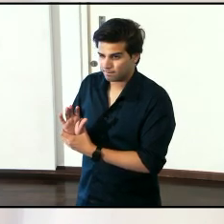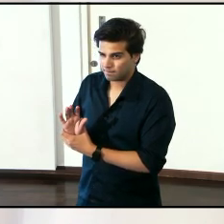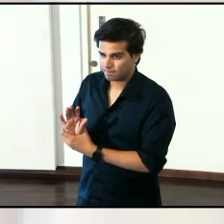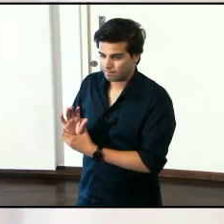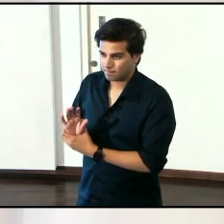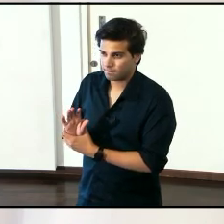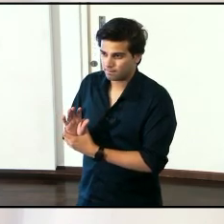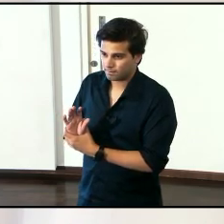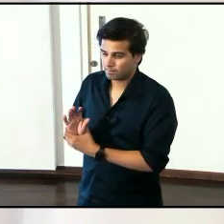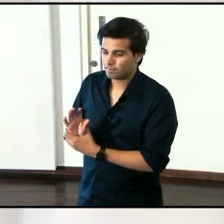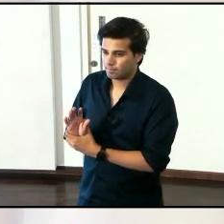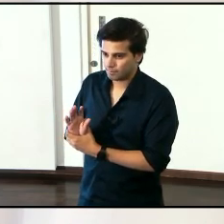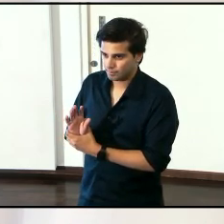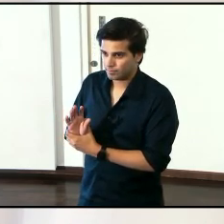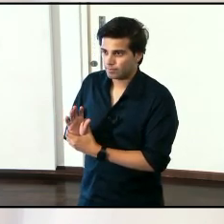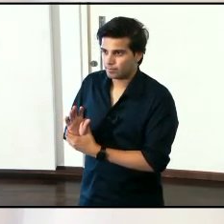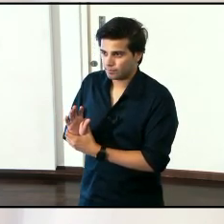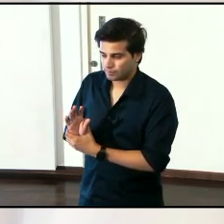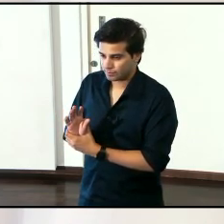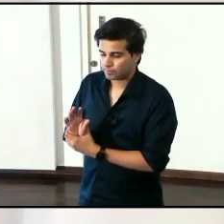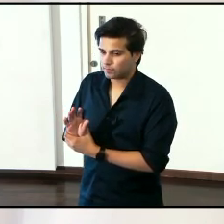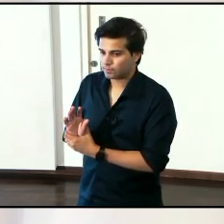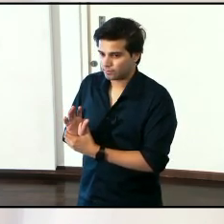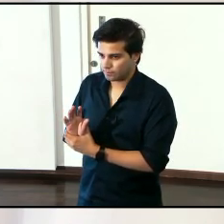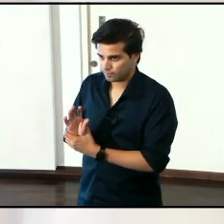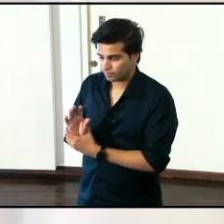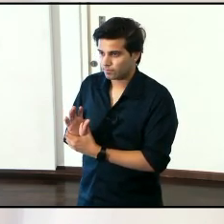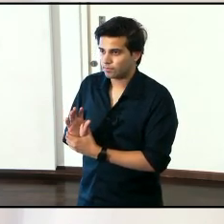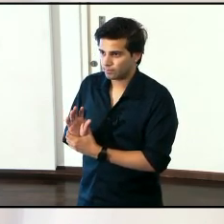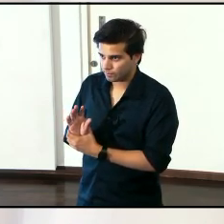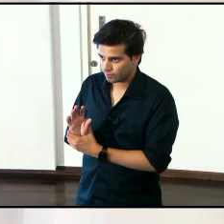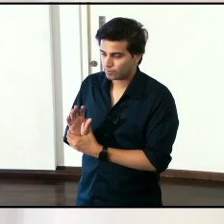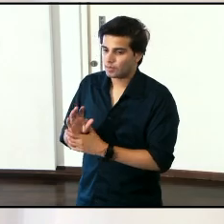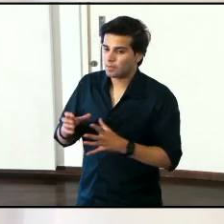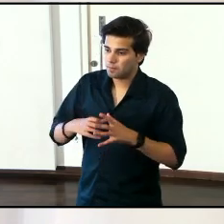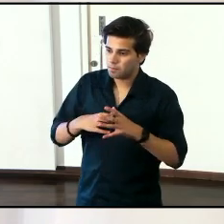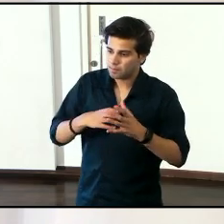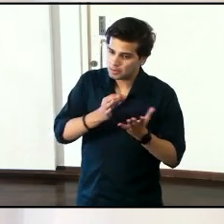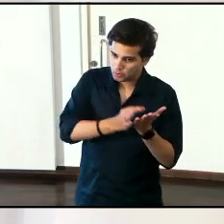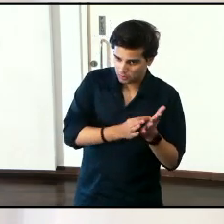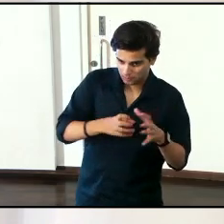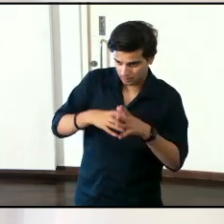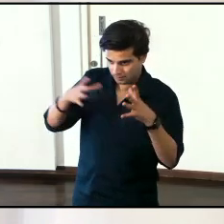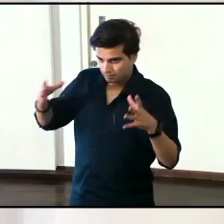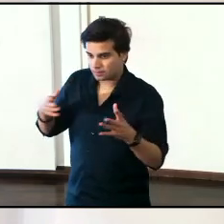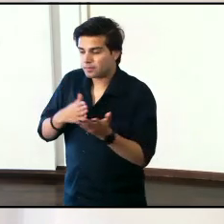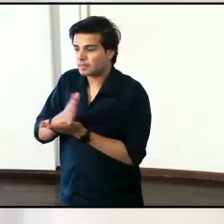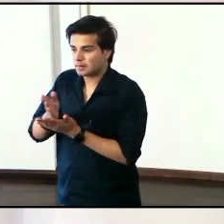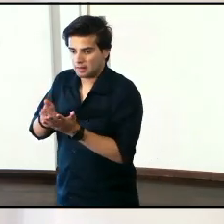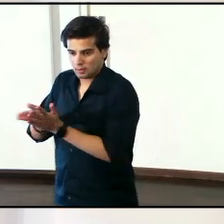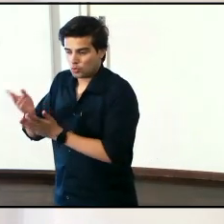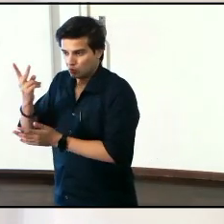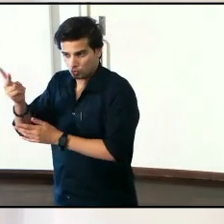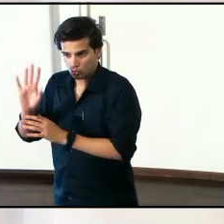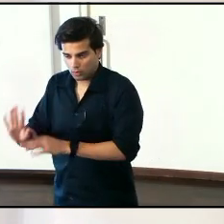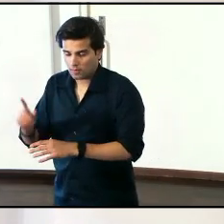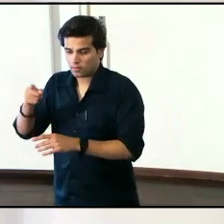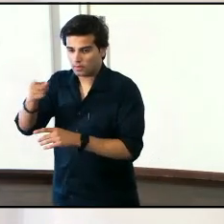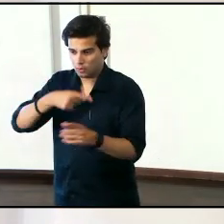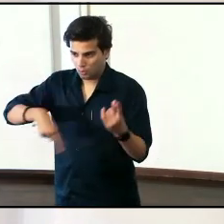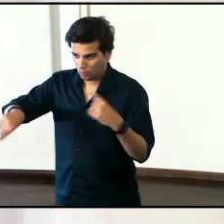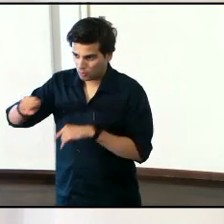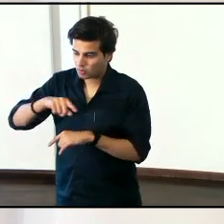one of the kinds of symptoms, shall we say, of majoritarian populisms is that they are very,